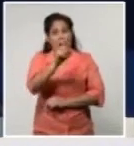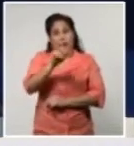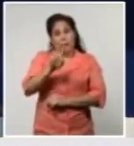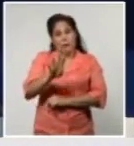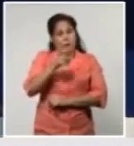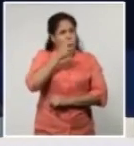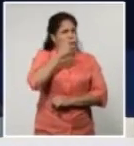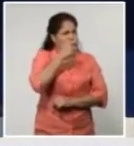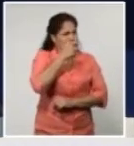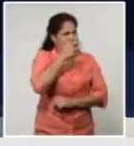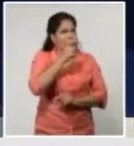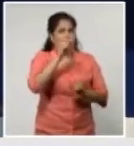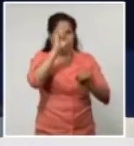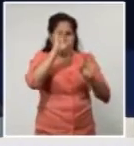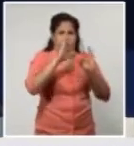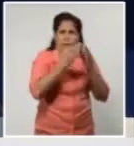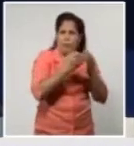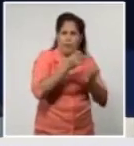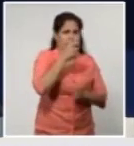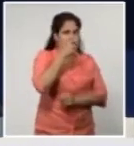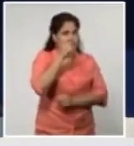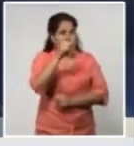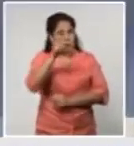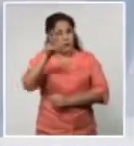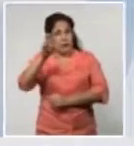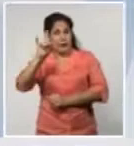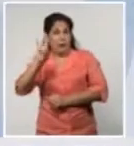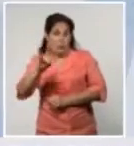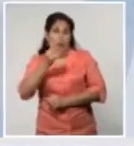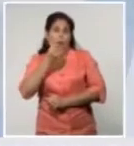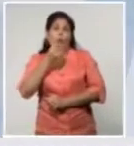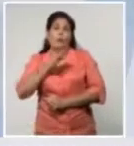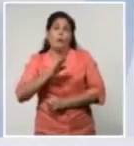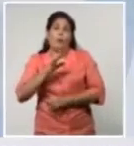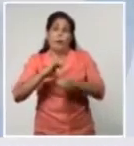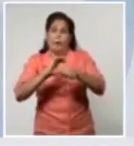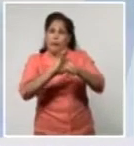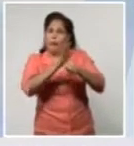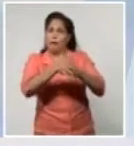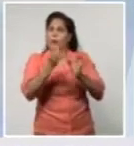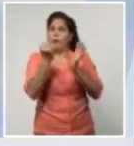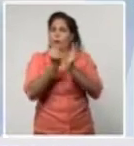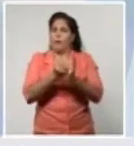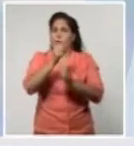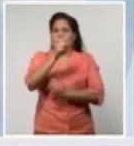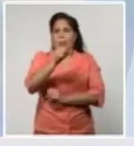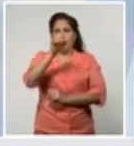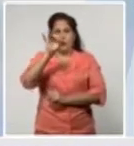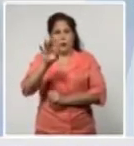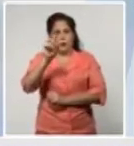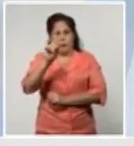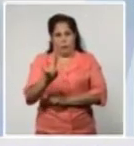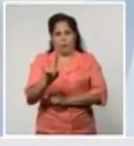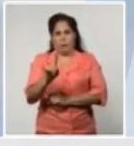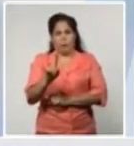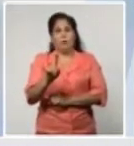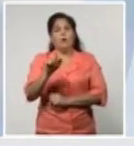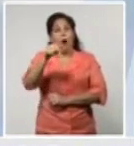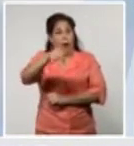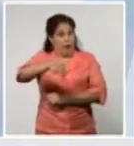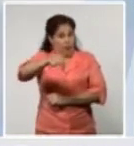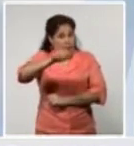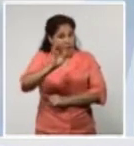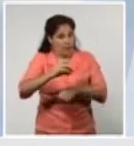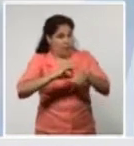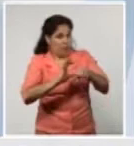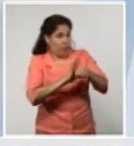334 COVID patients admitted in our hospitals, 14 in surveillance, 139 are suspects,